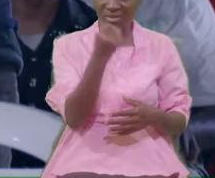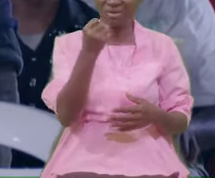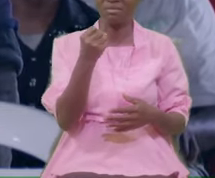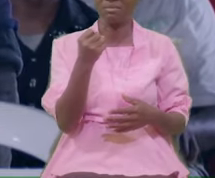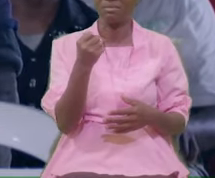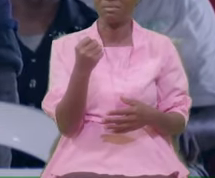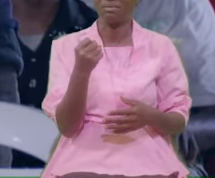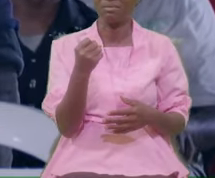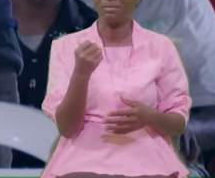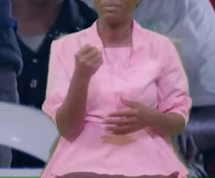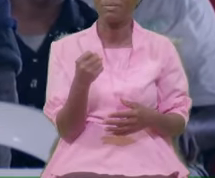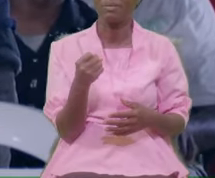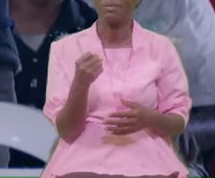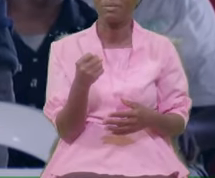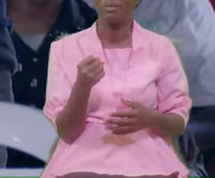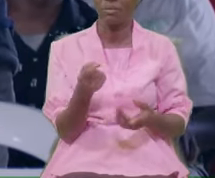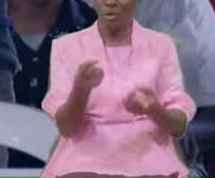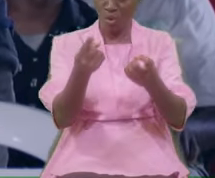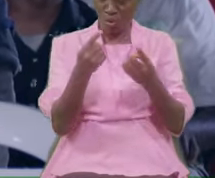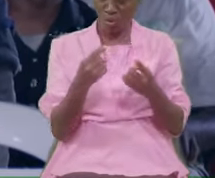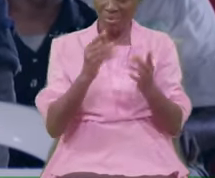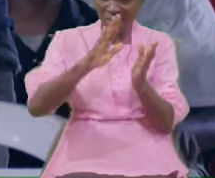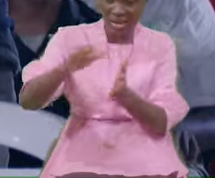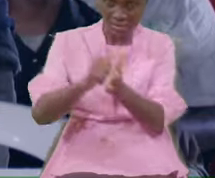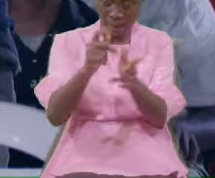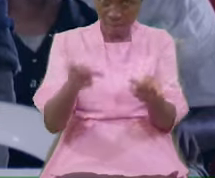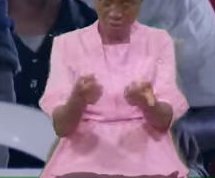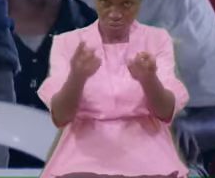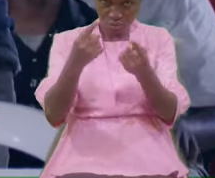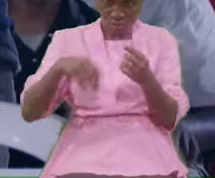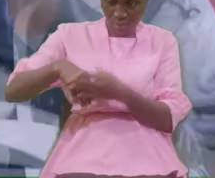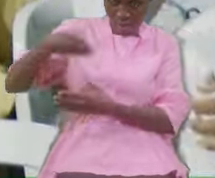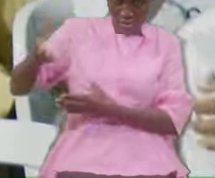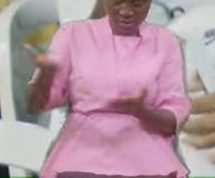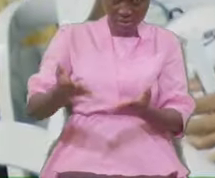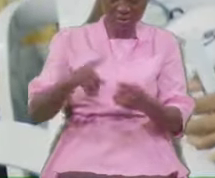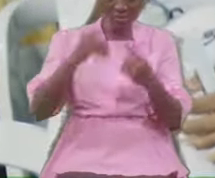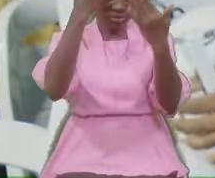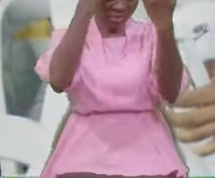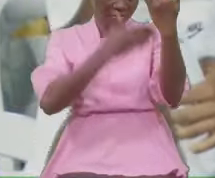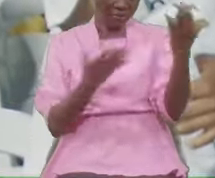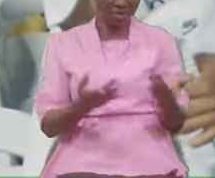come come to the nagas